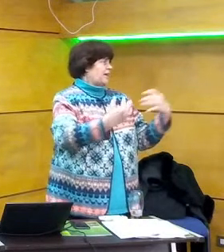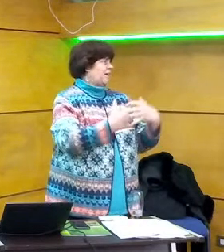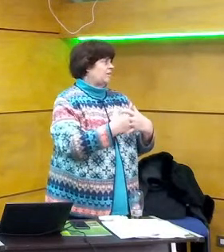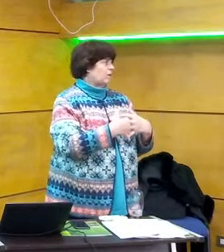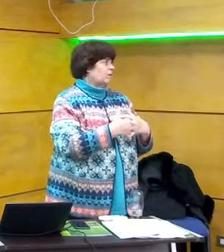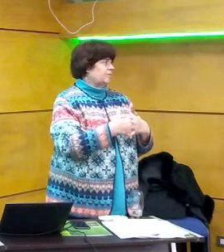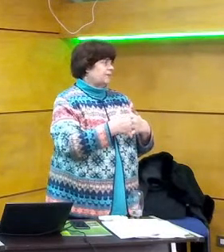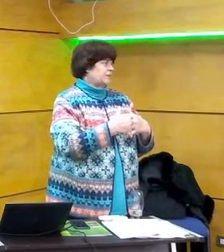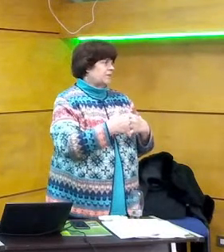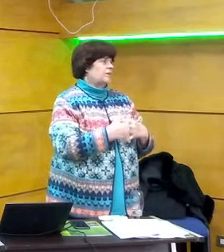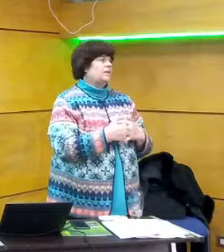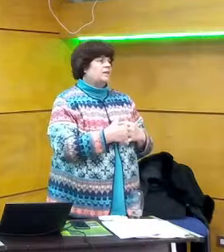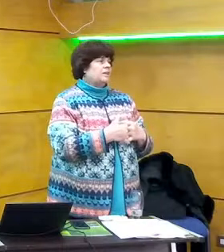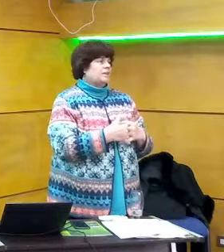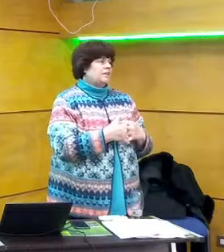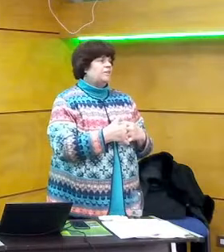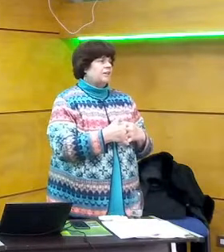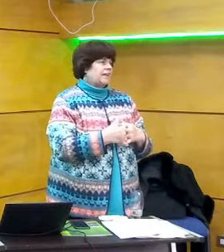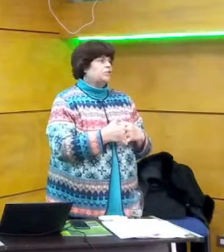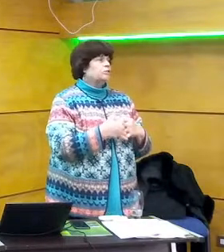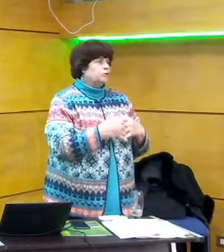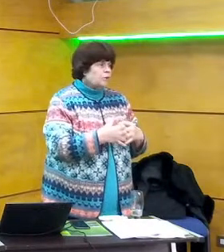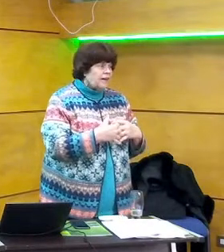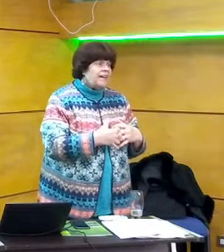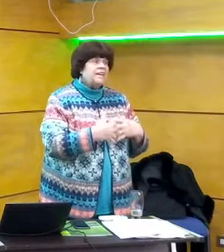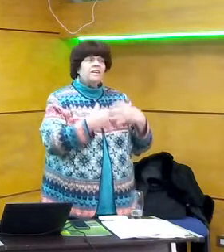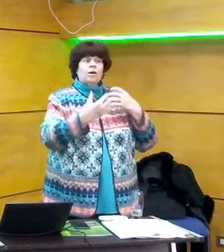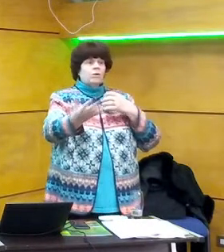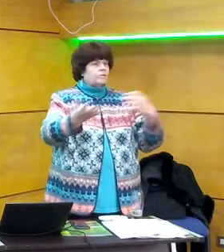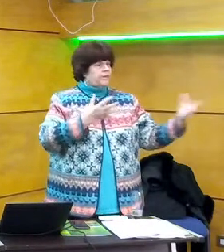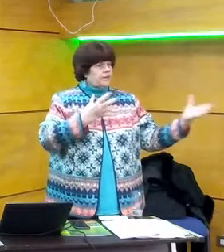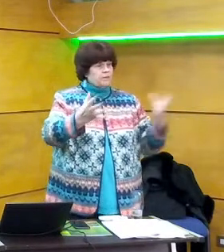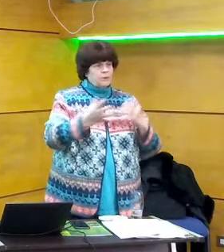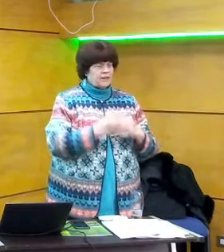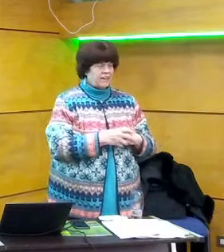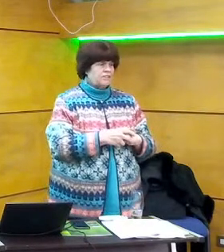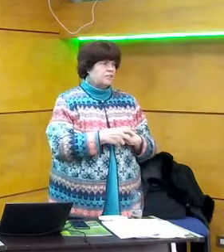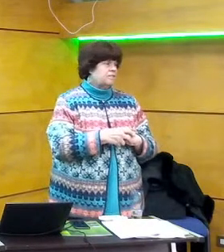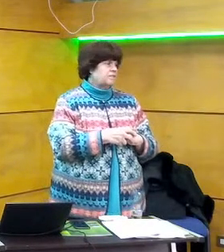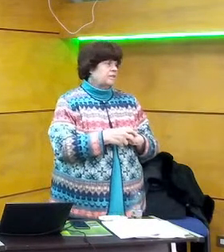Commonwealth, and all of their international trade, all of their